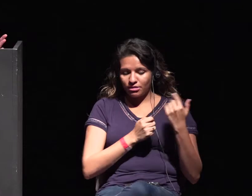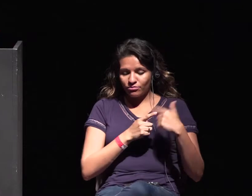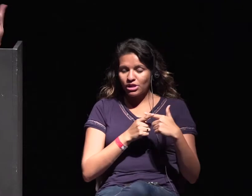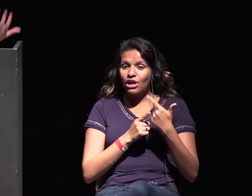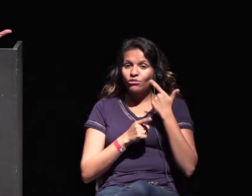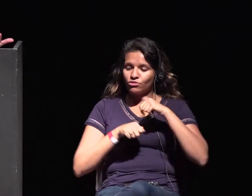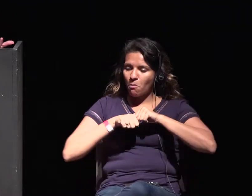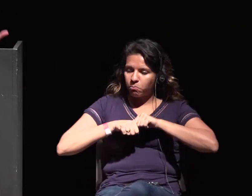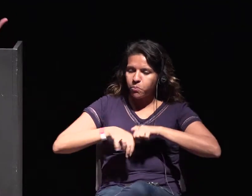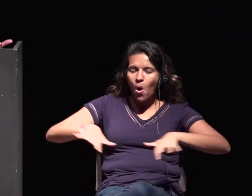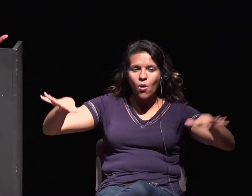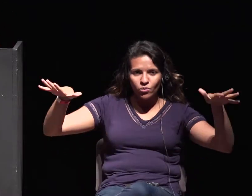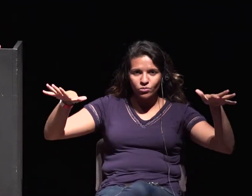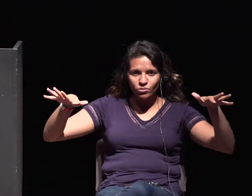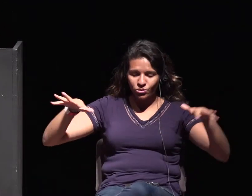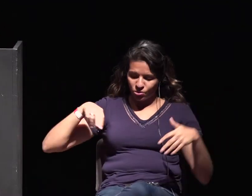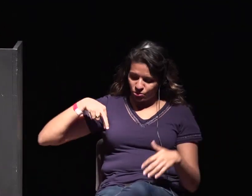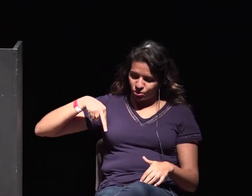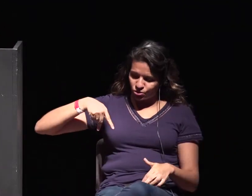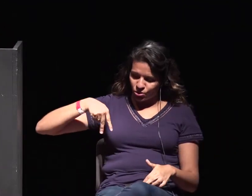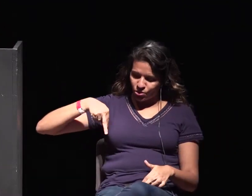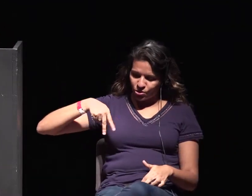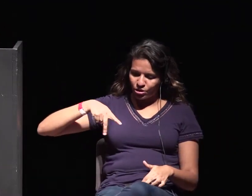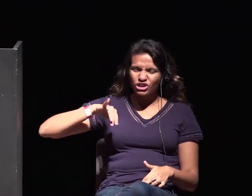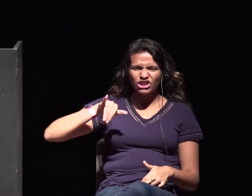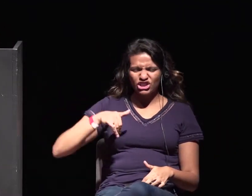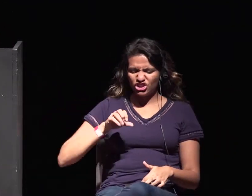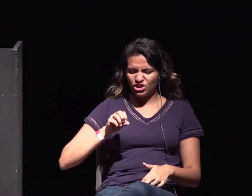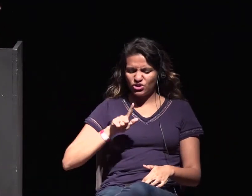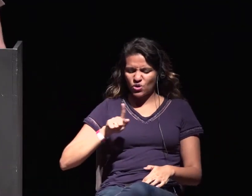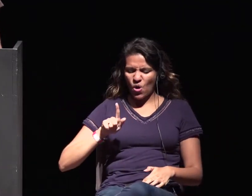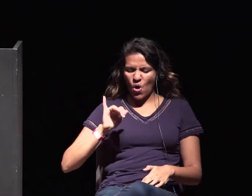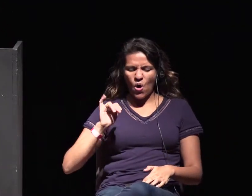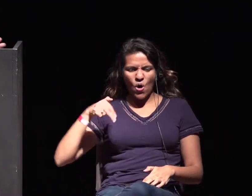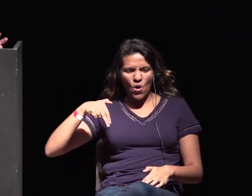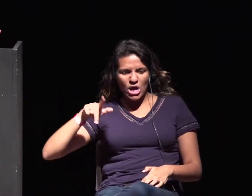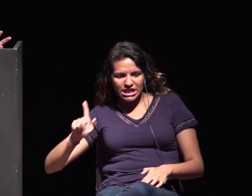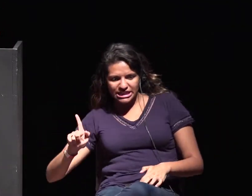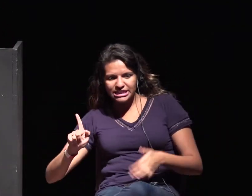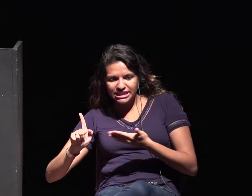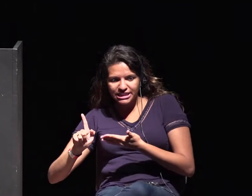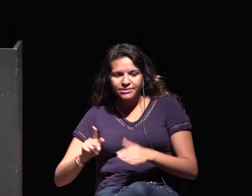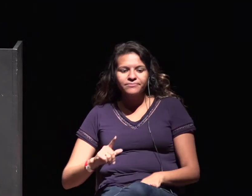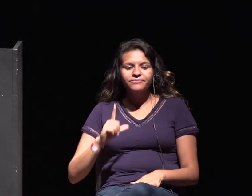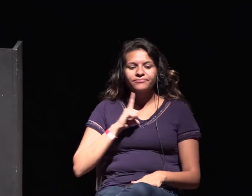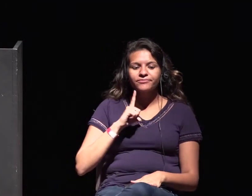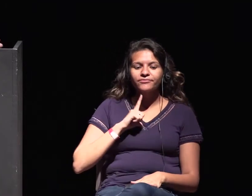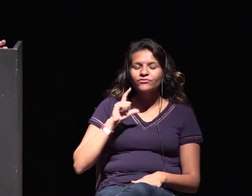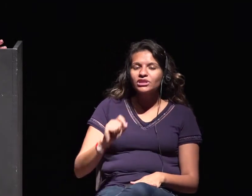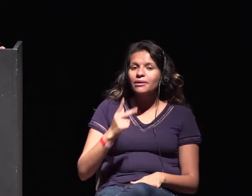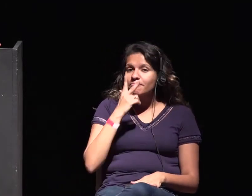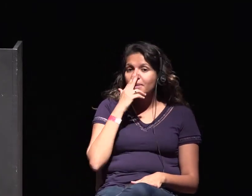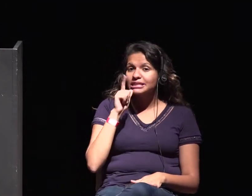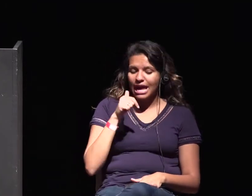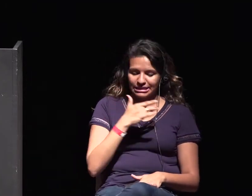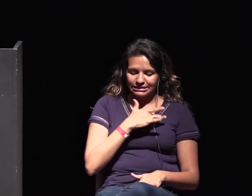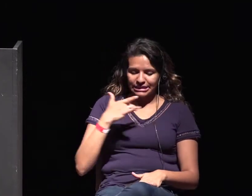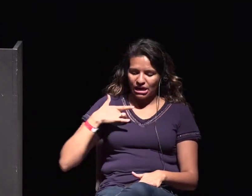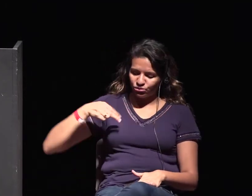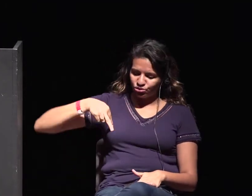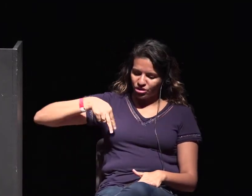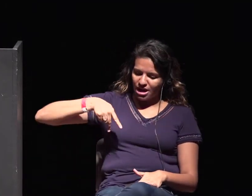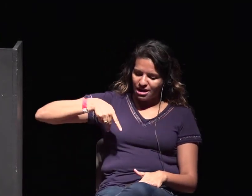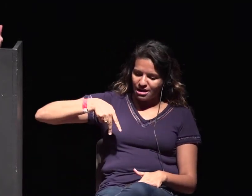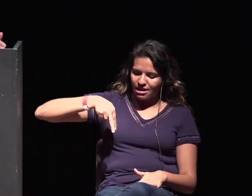actually its invention as a healthful activity. For jogging is not found in quite the same way as running or